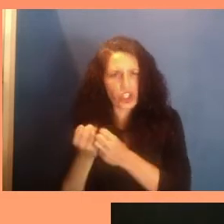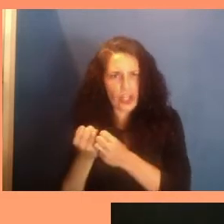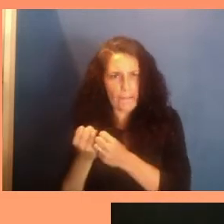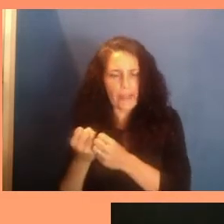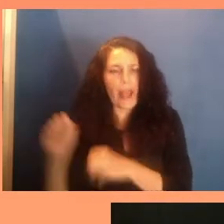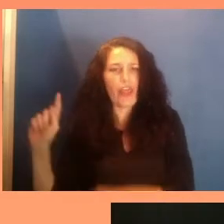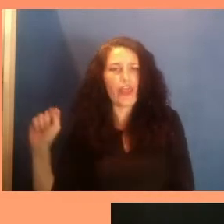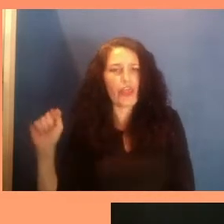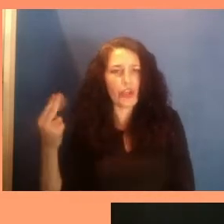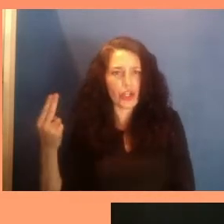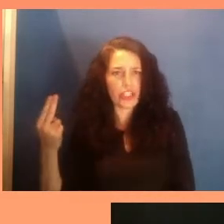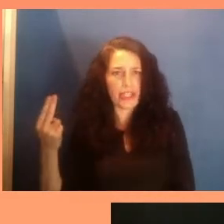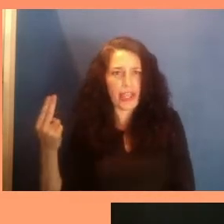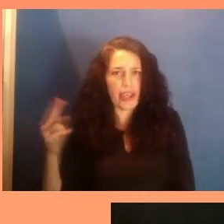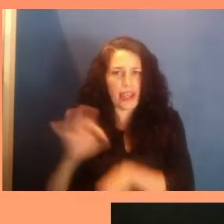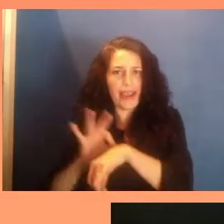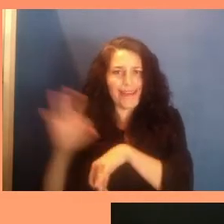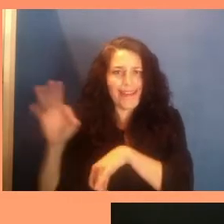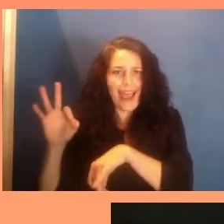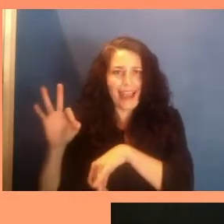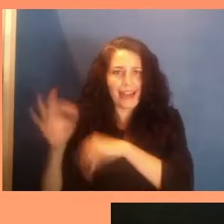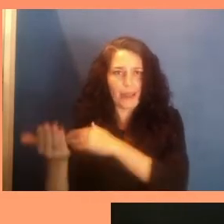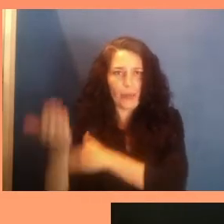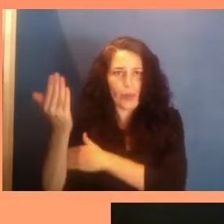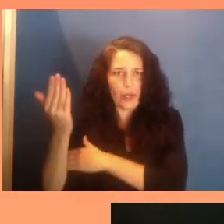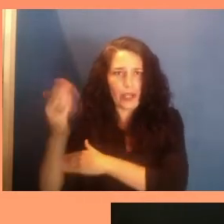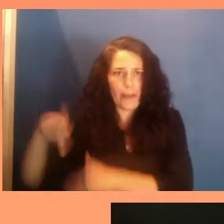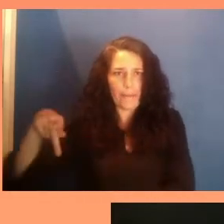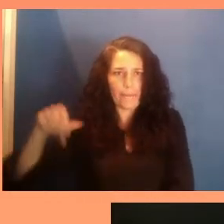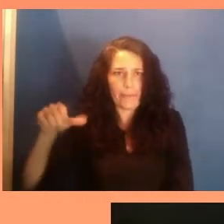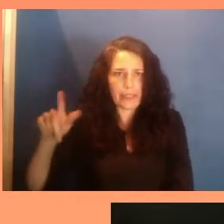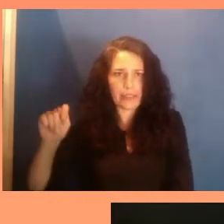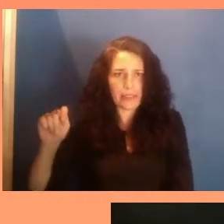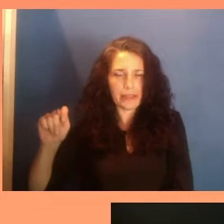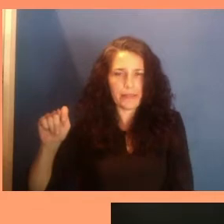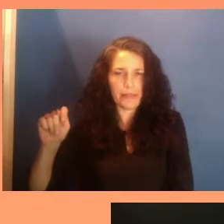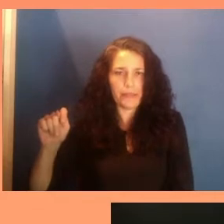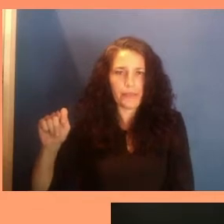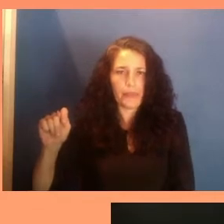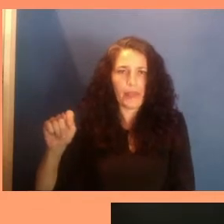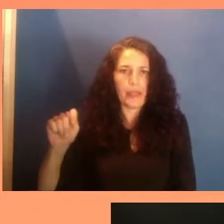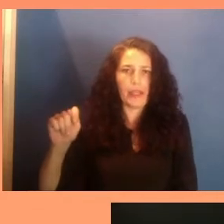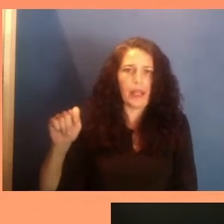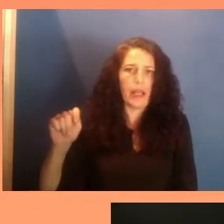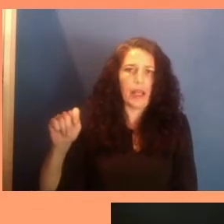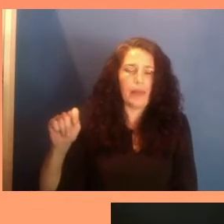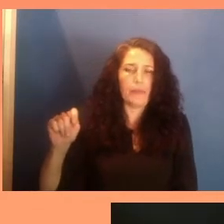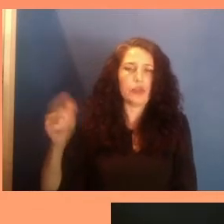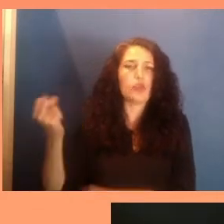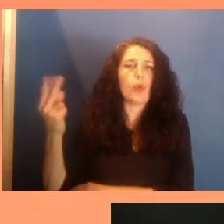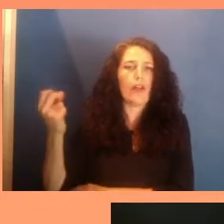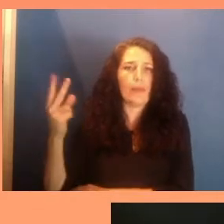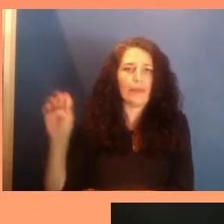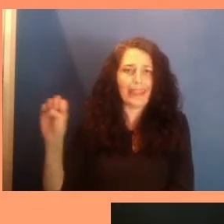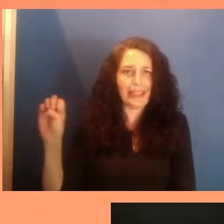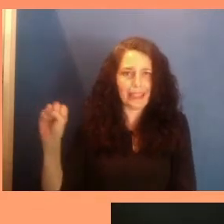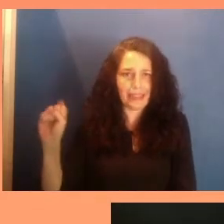a.m. Pacific and 12 p.m. Eastern. And I think I really encourage people to come because in addition to our